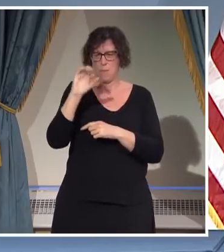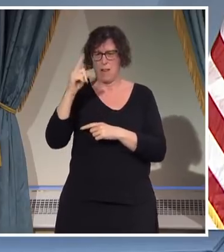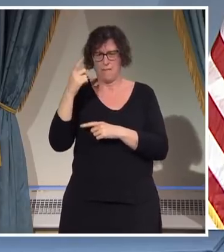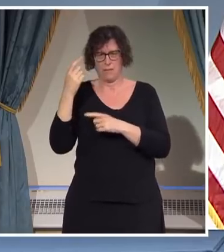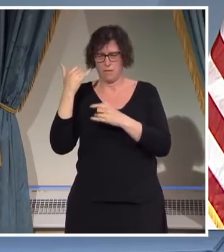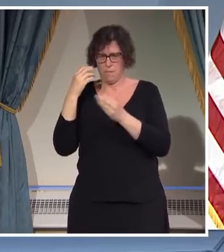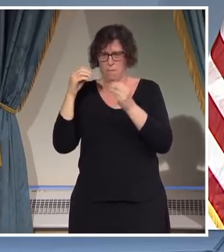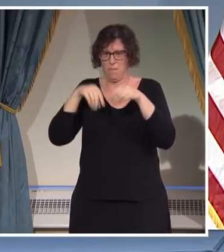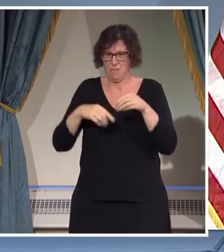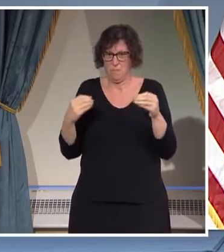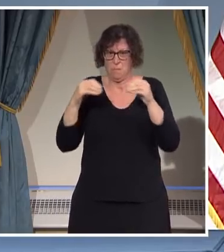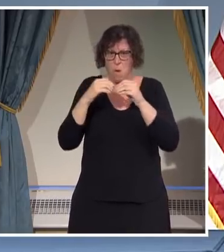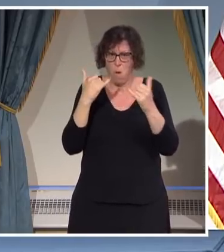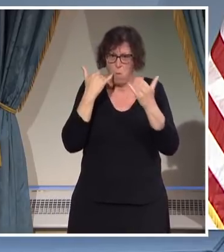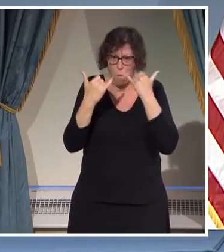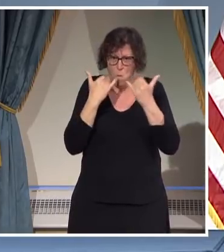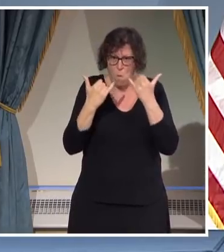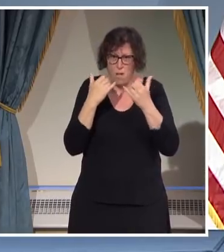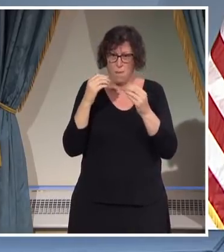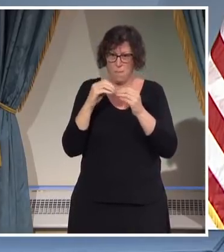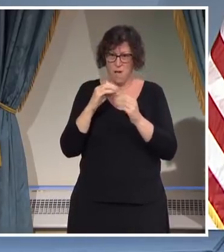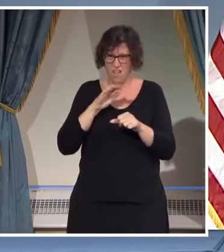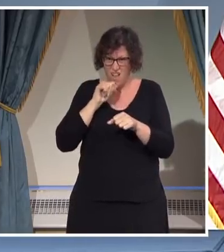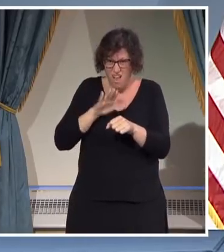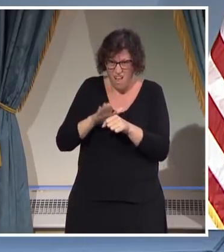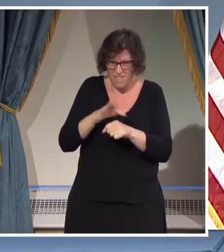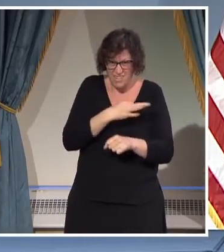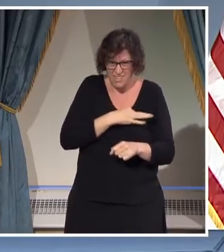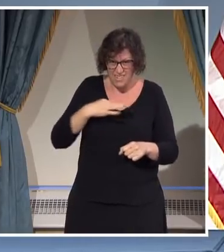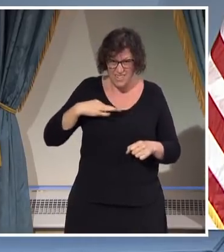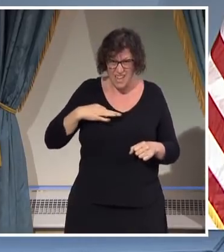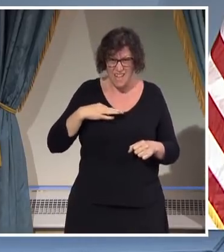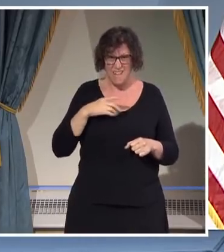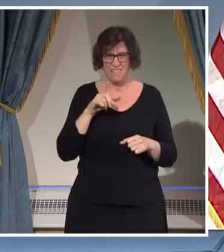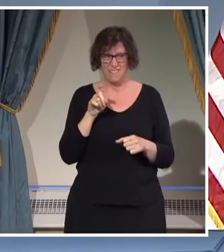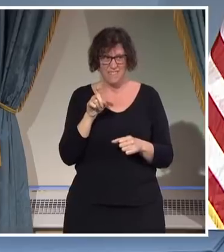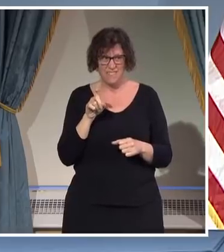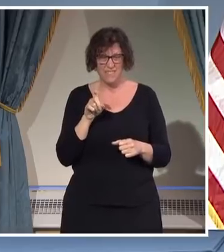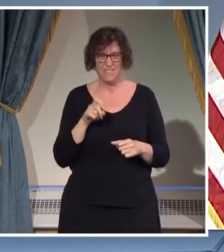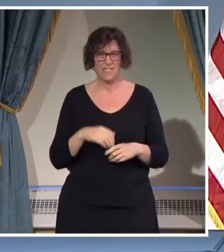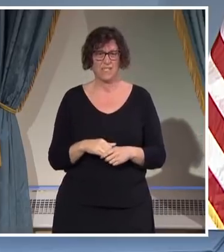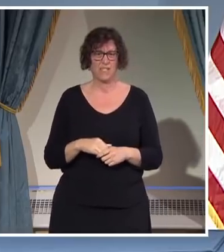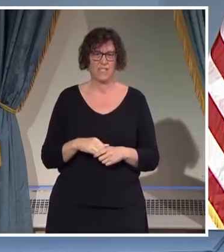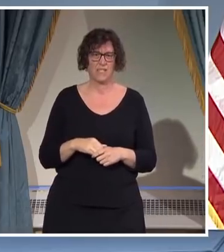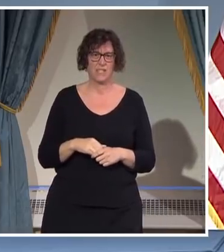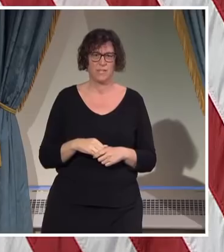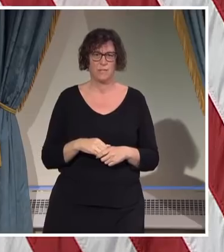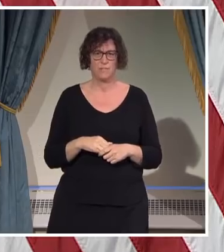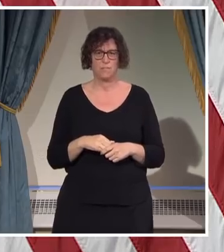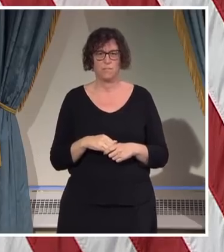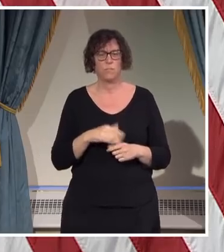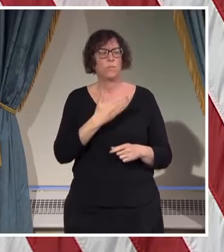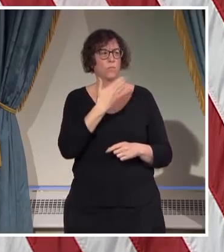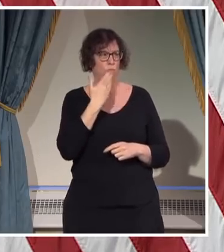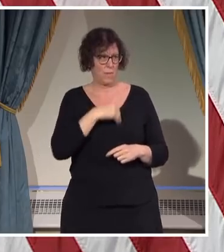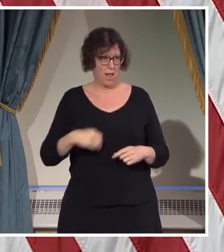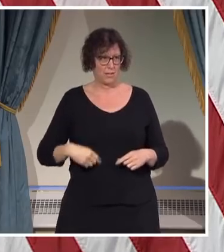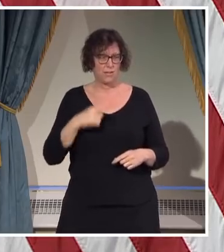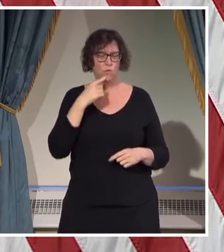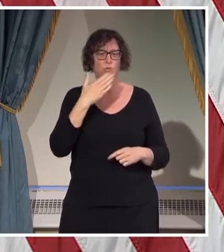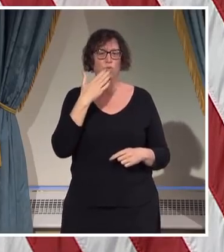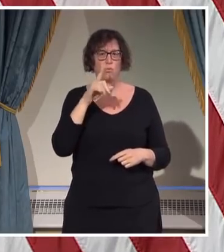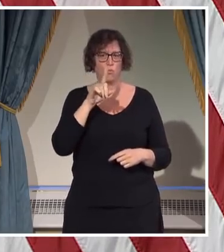that, emergency medical services have at this time? It's a great question, Amanda. I mean,